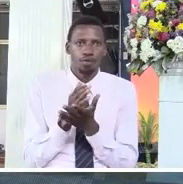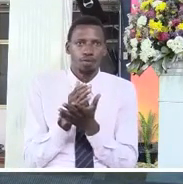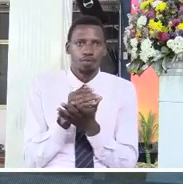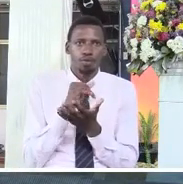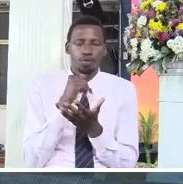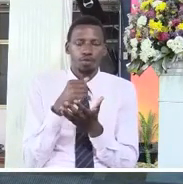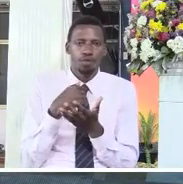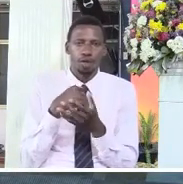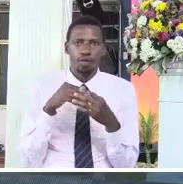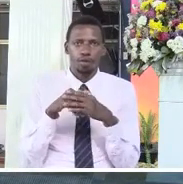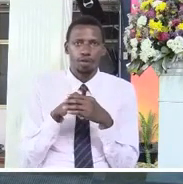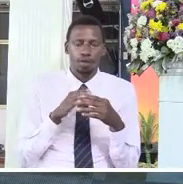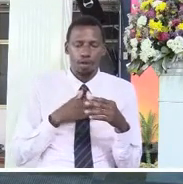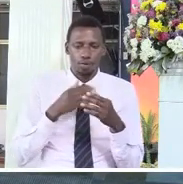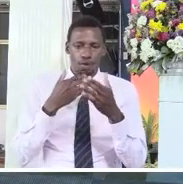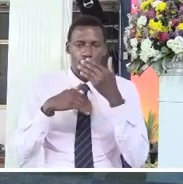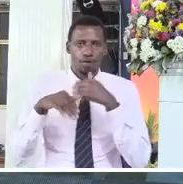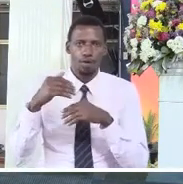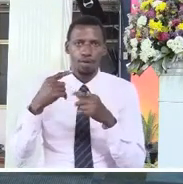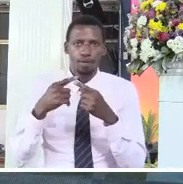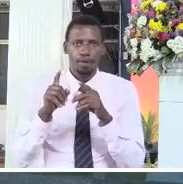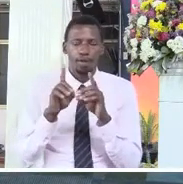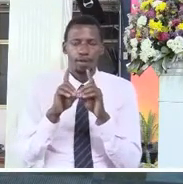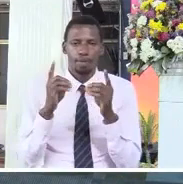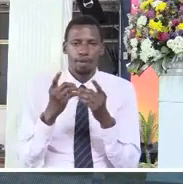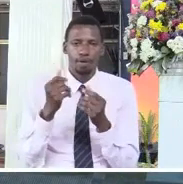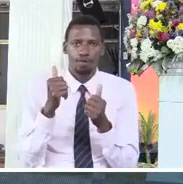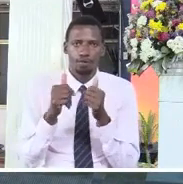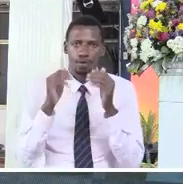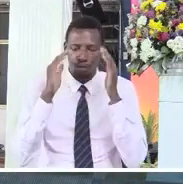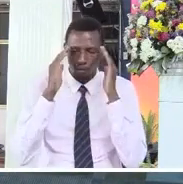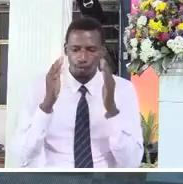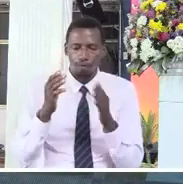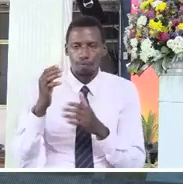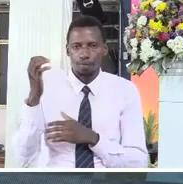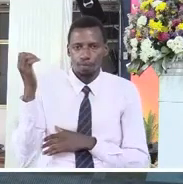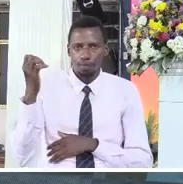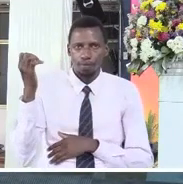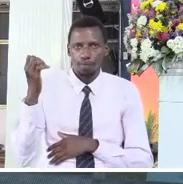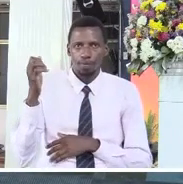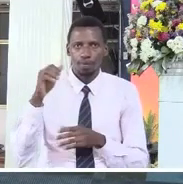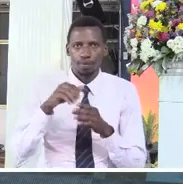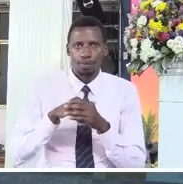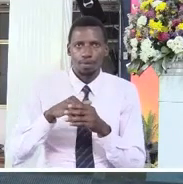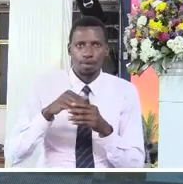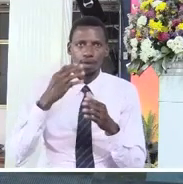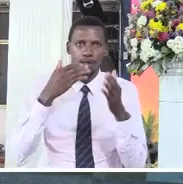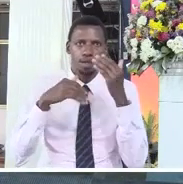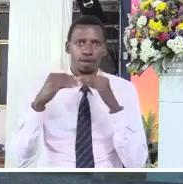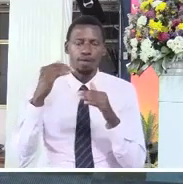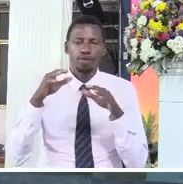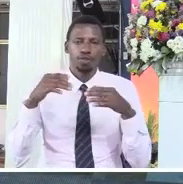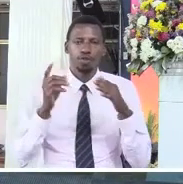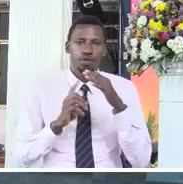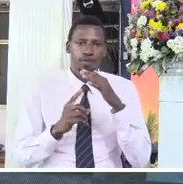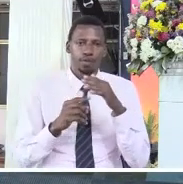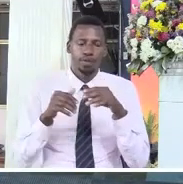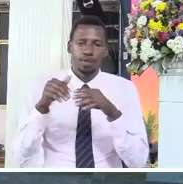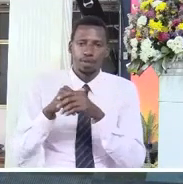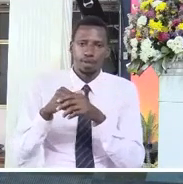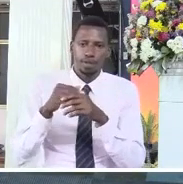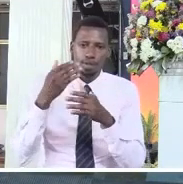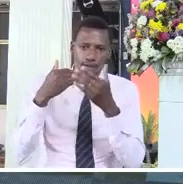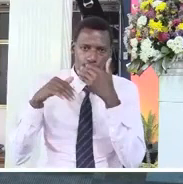in our campus, but having a department that actually focuses on evangelism within campus, on ministry within the